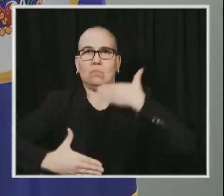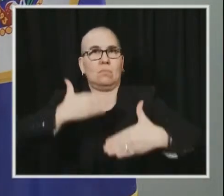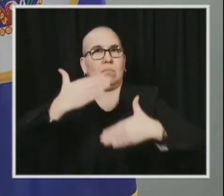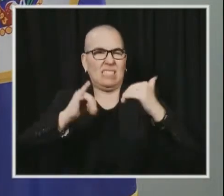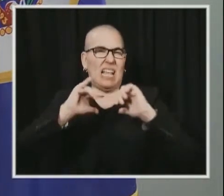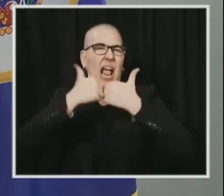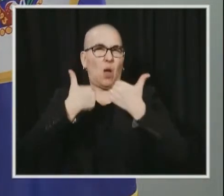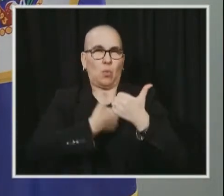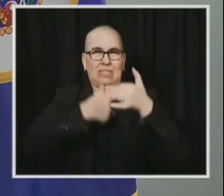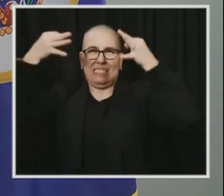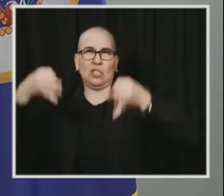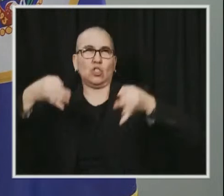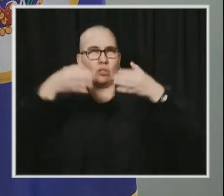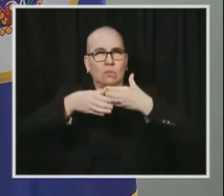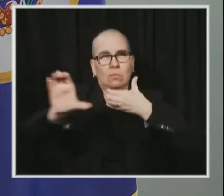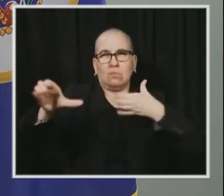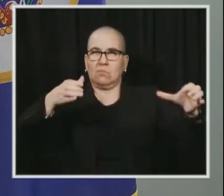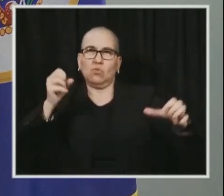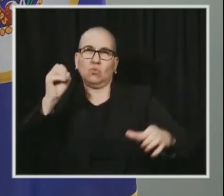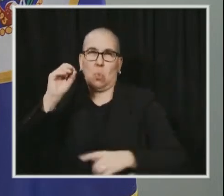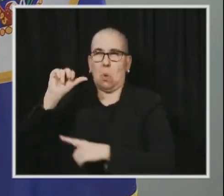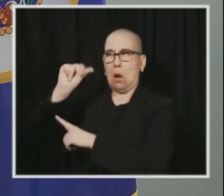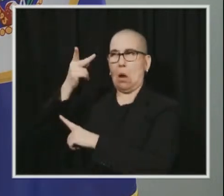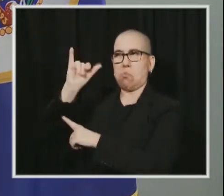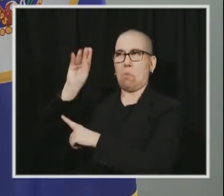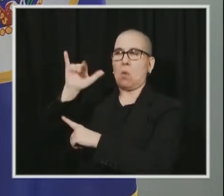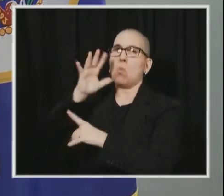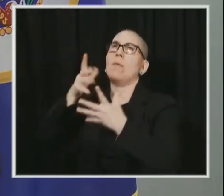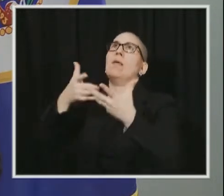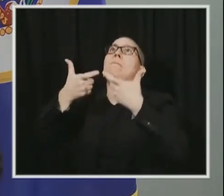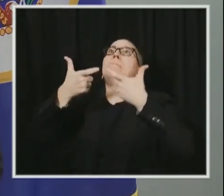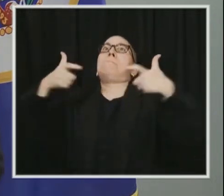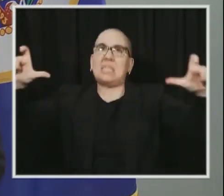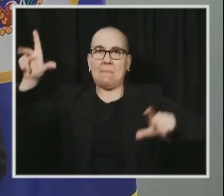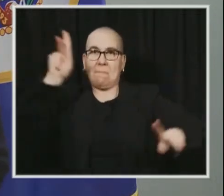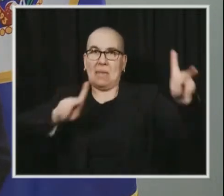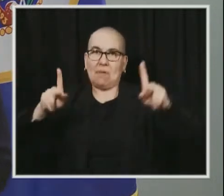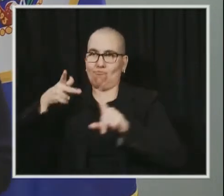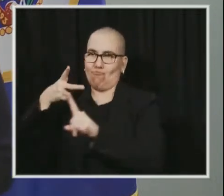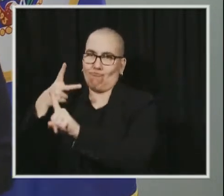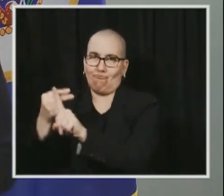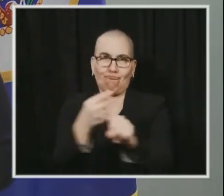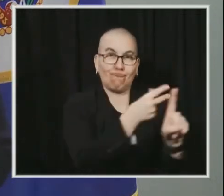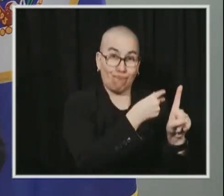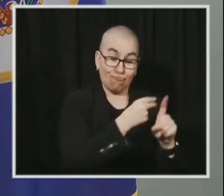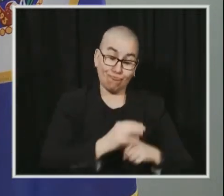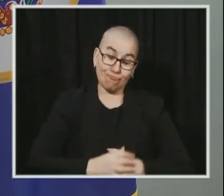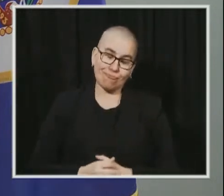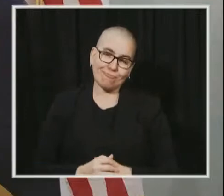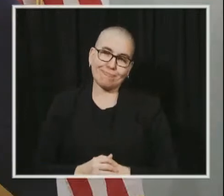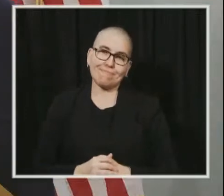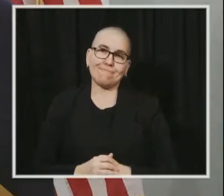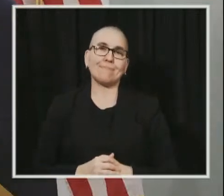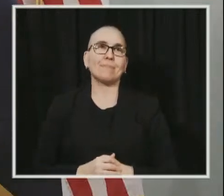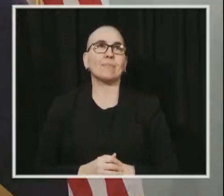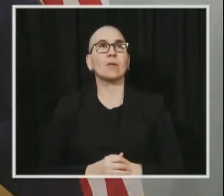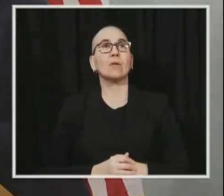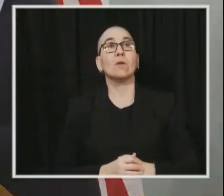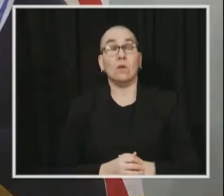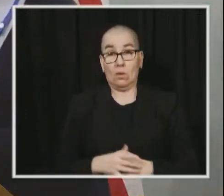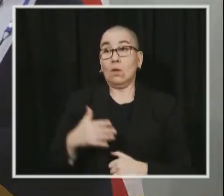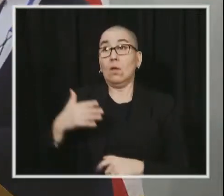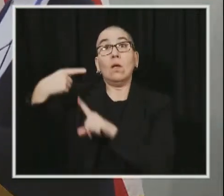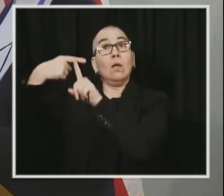matter of sometime in this April and May timeframe. In May and June, then,